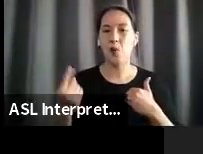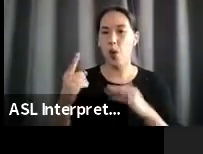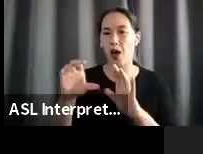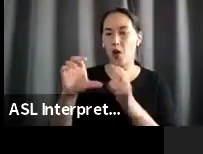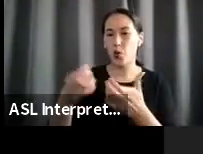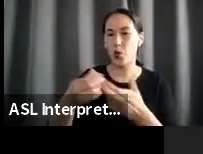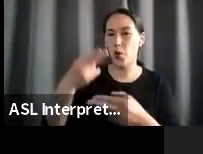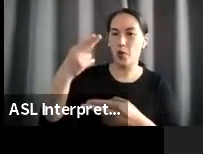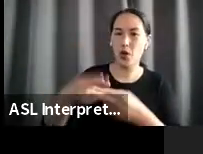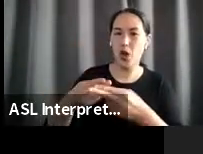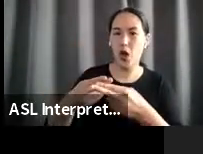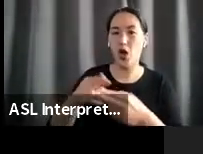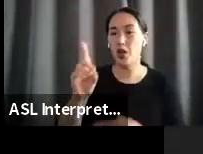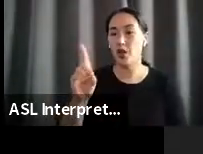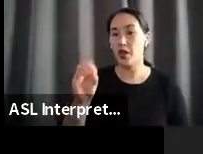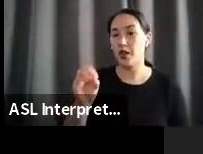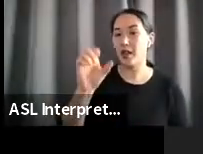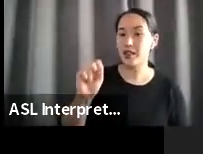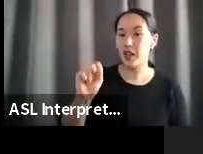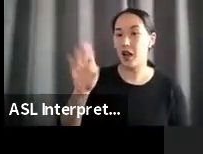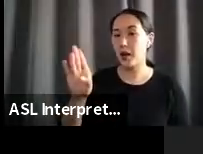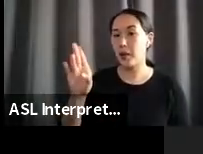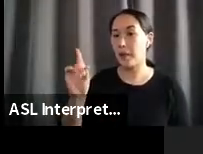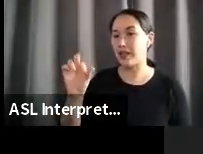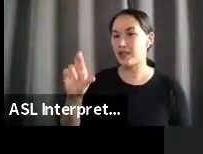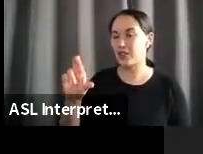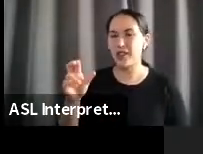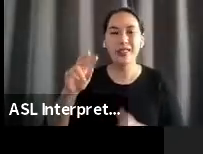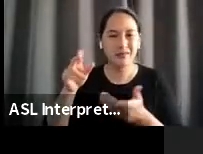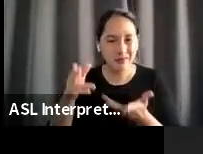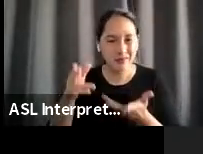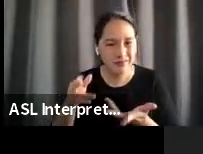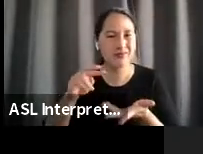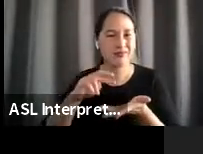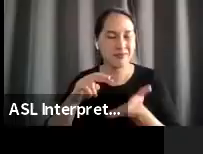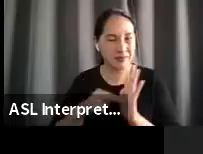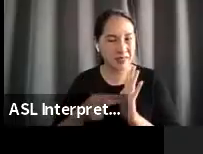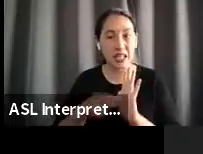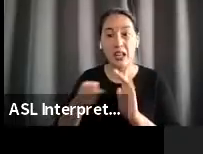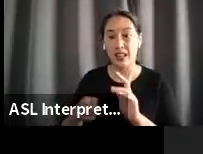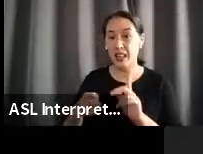group of white supremacist people who were